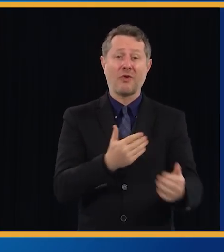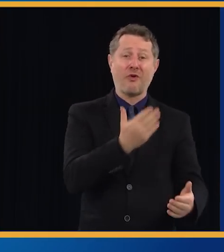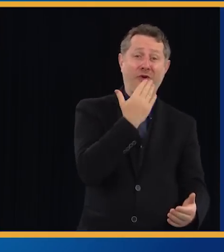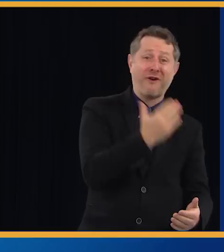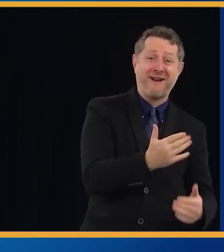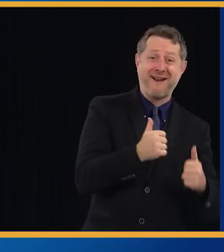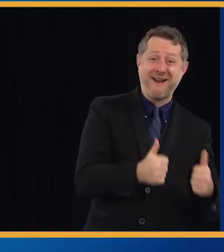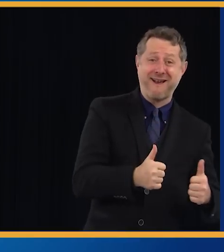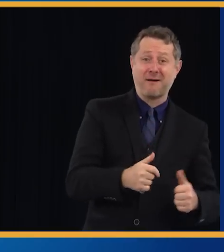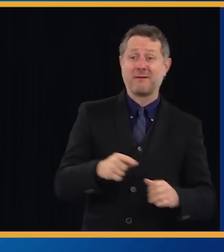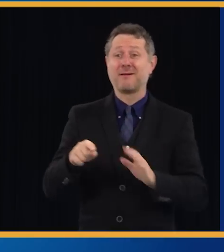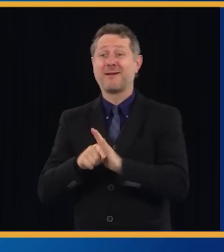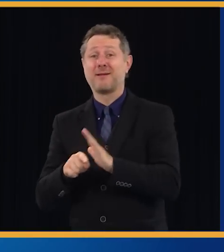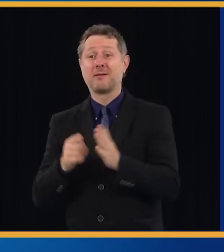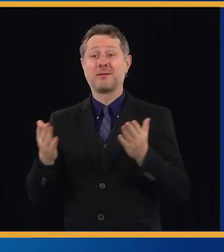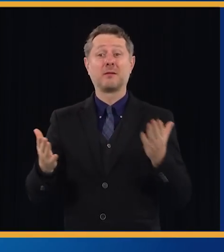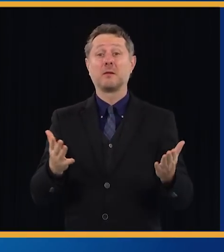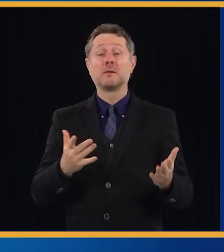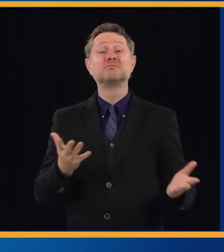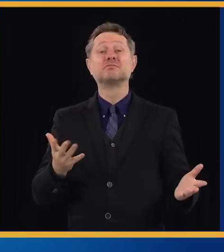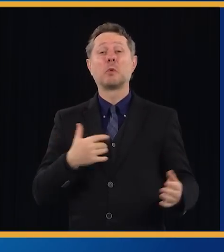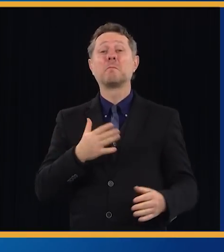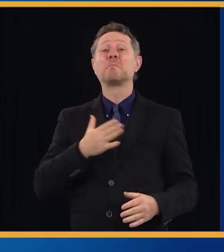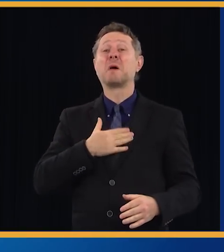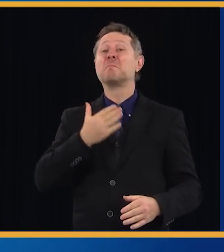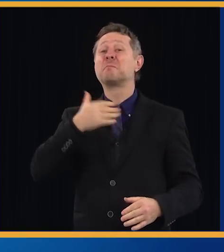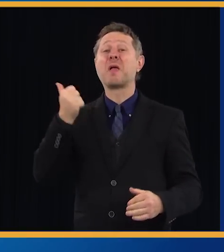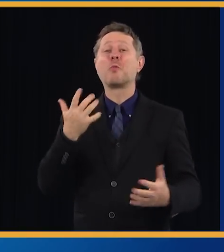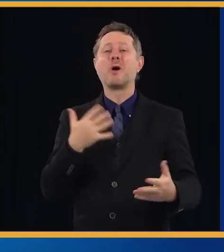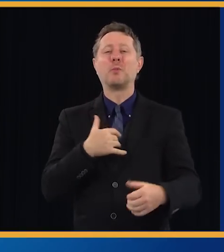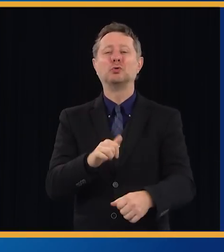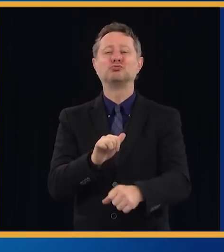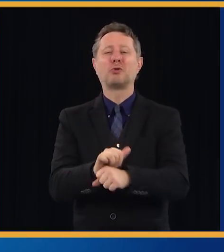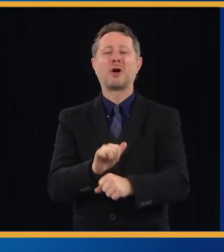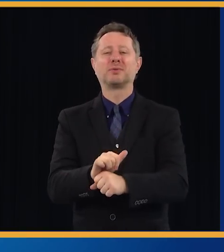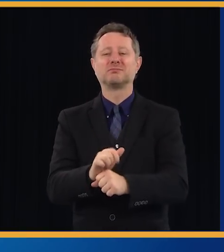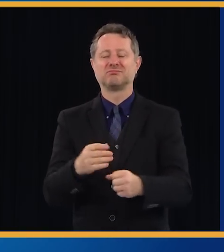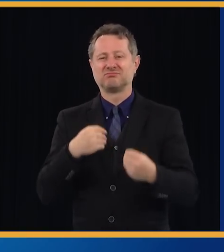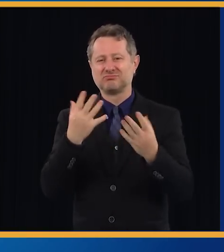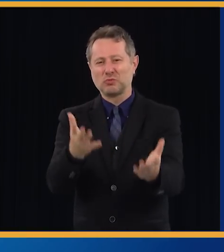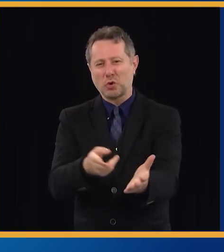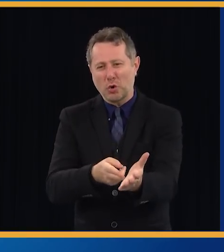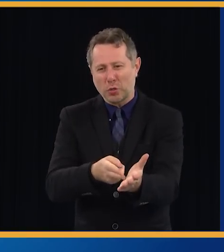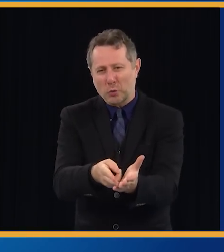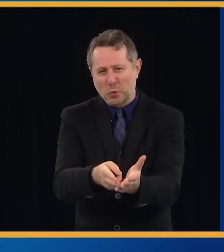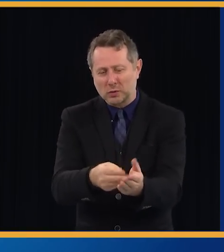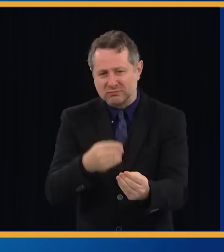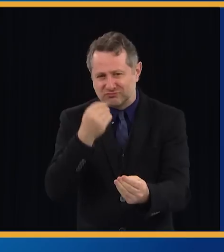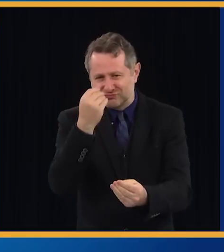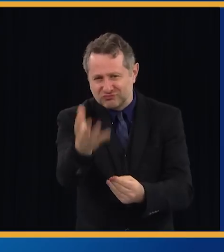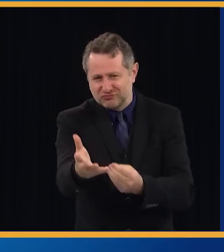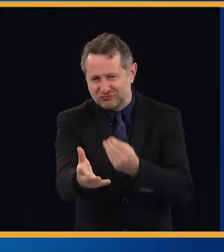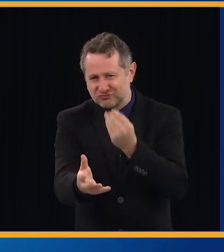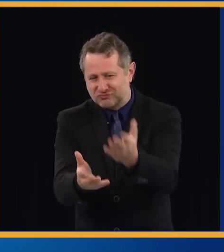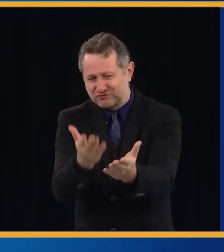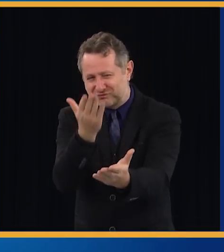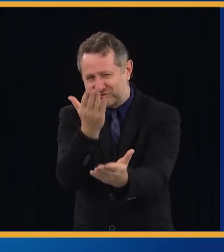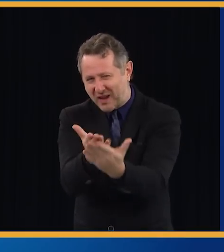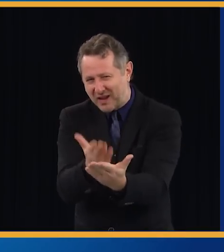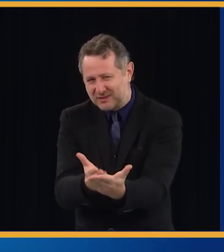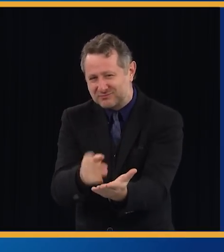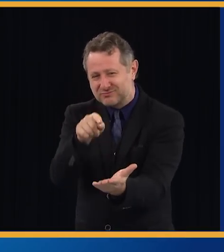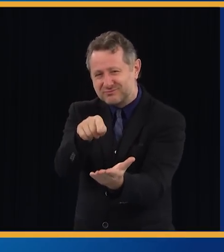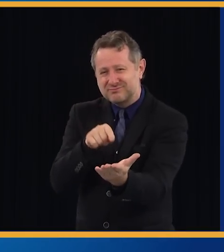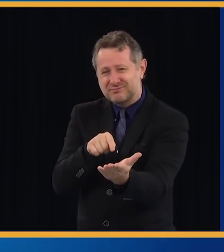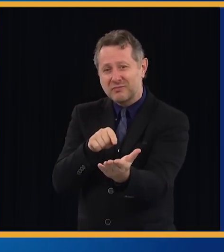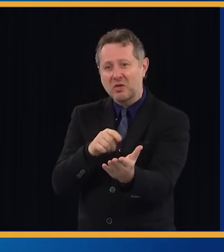do is to give people the truth and give people the facts, separate from an opinion, separate